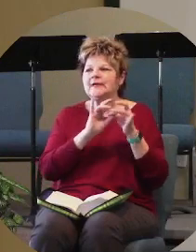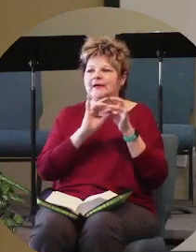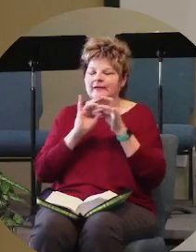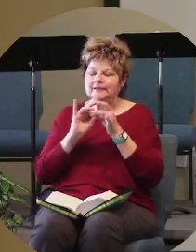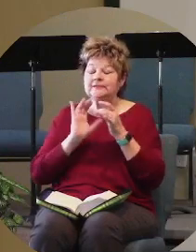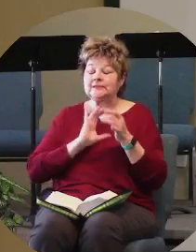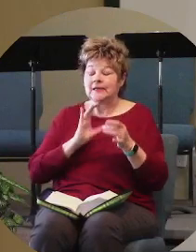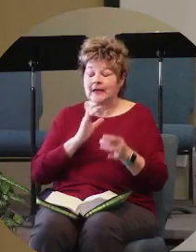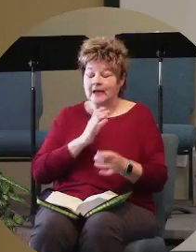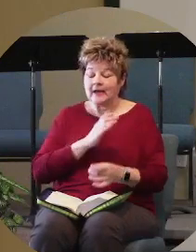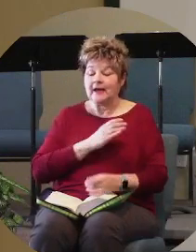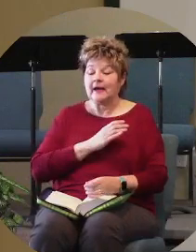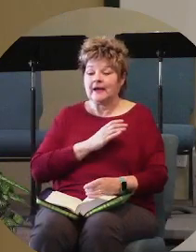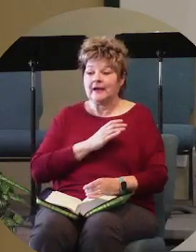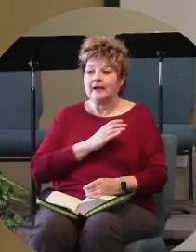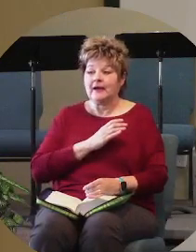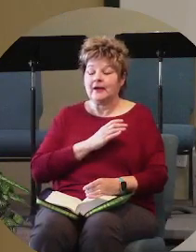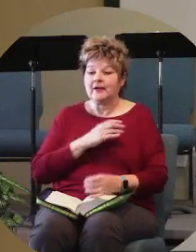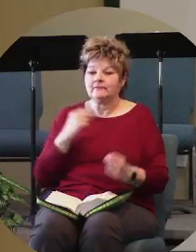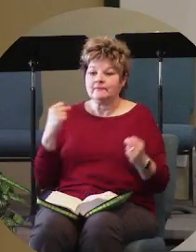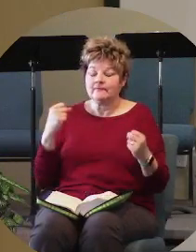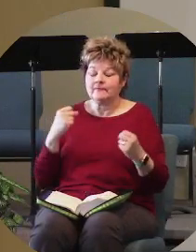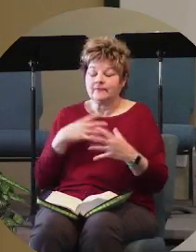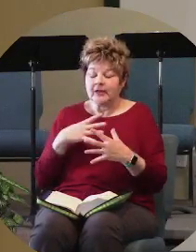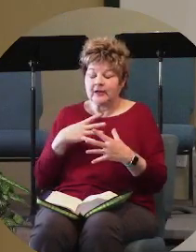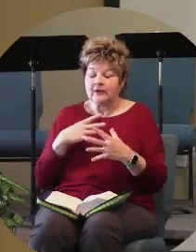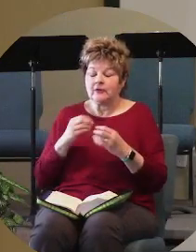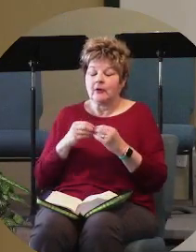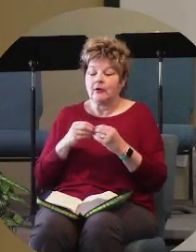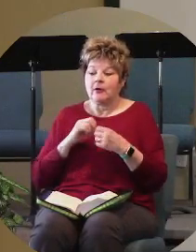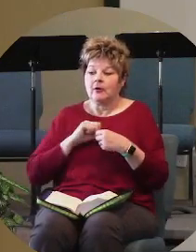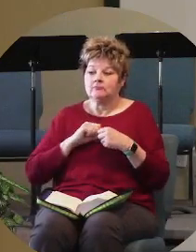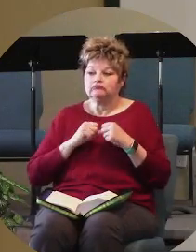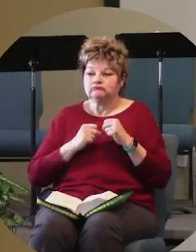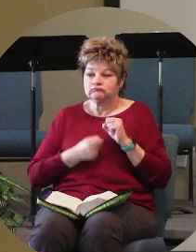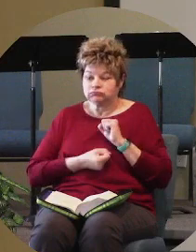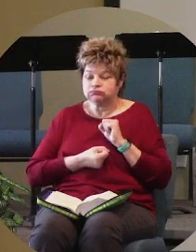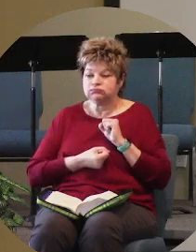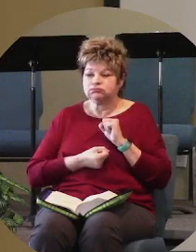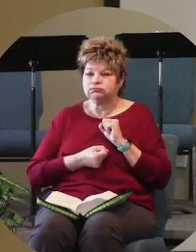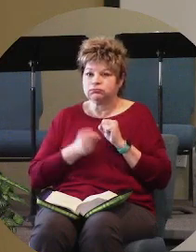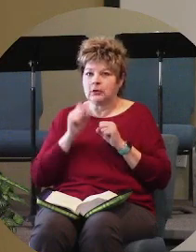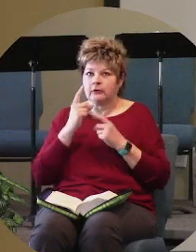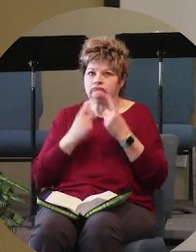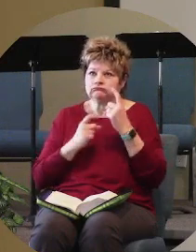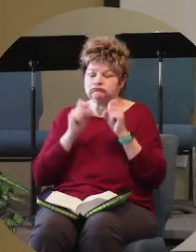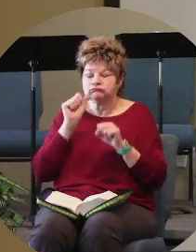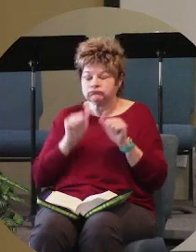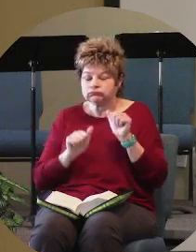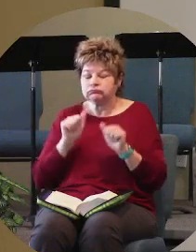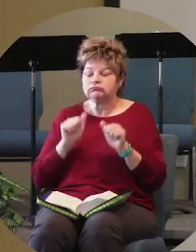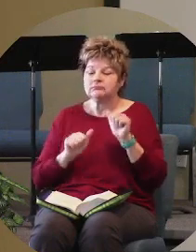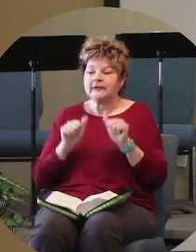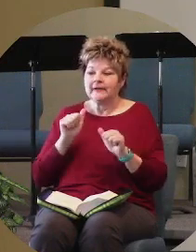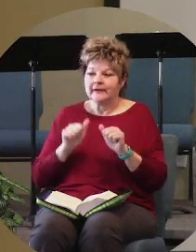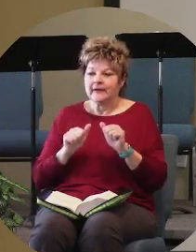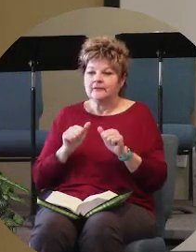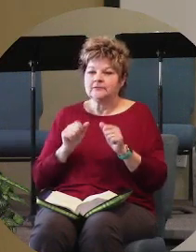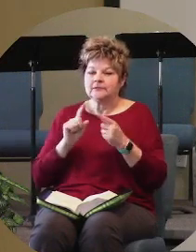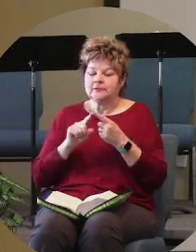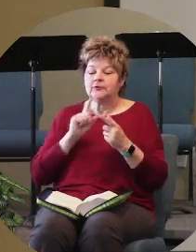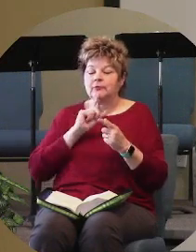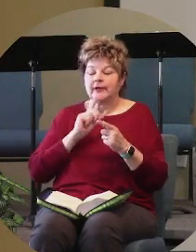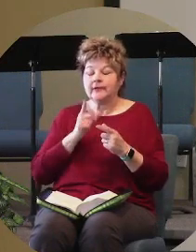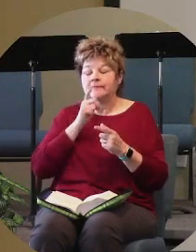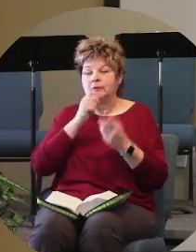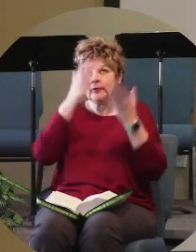our fear, our loss, our questions into the reality of